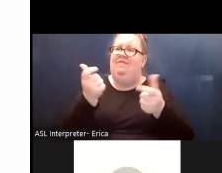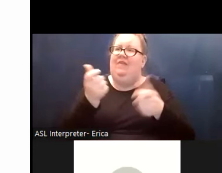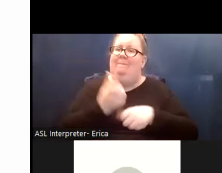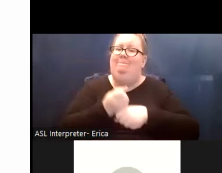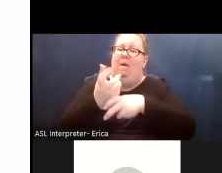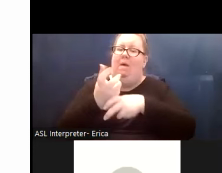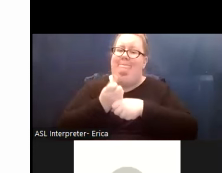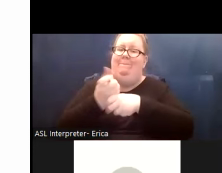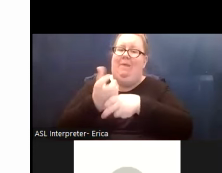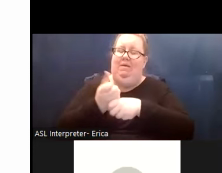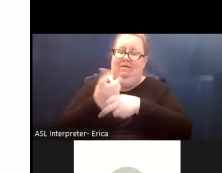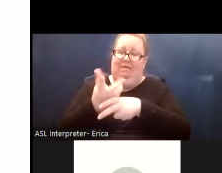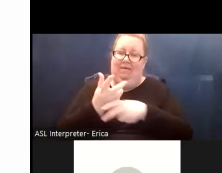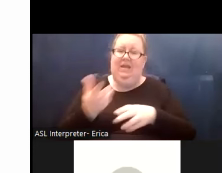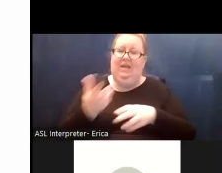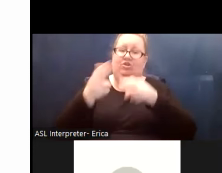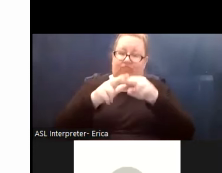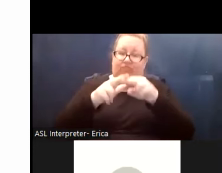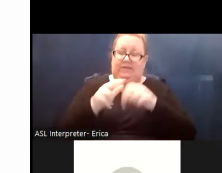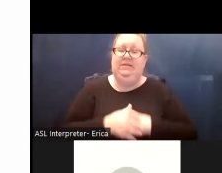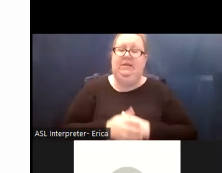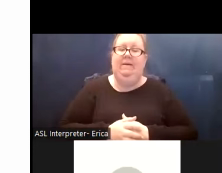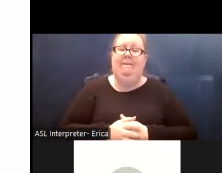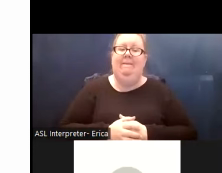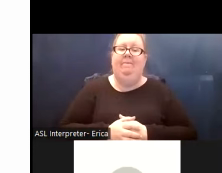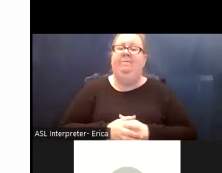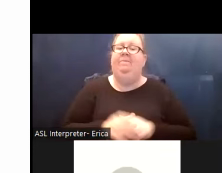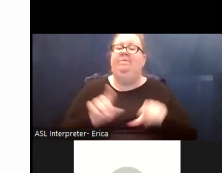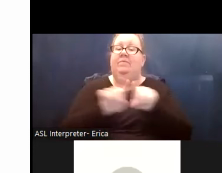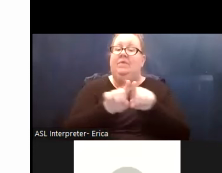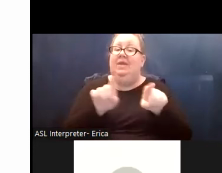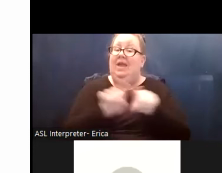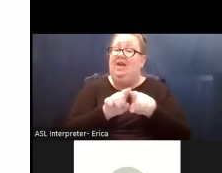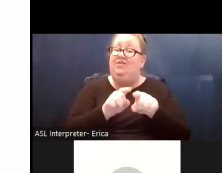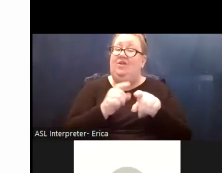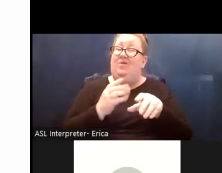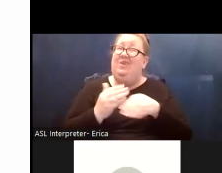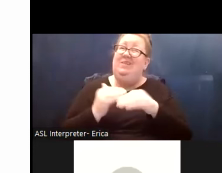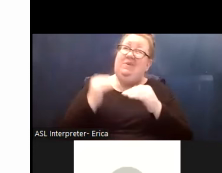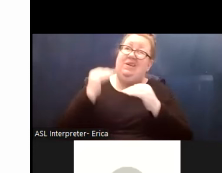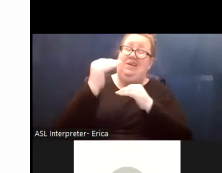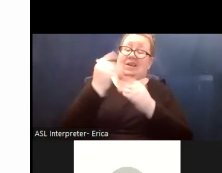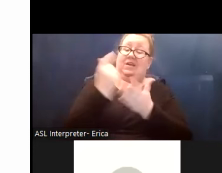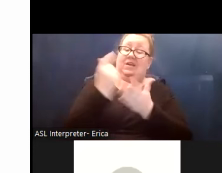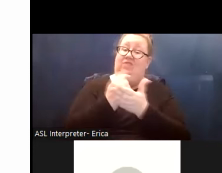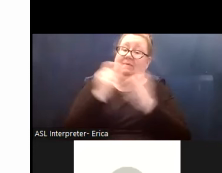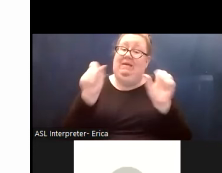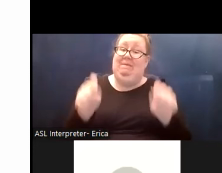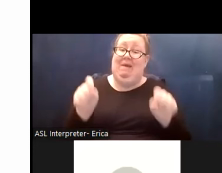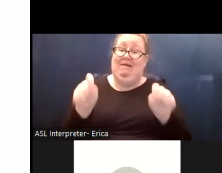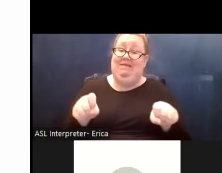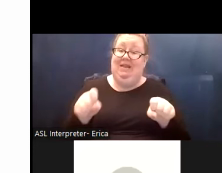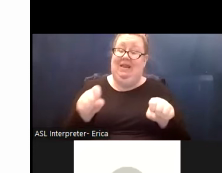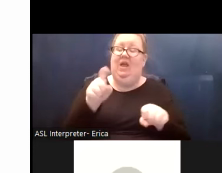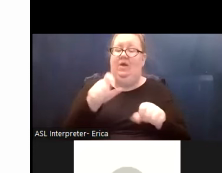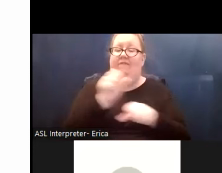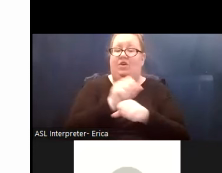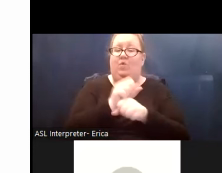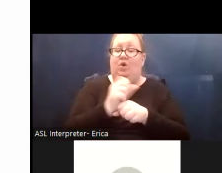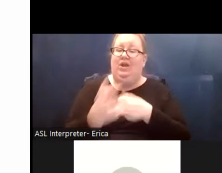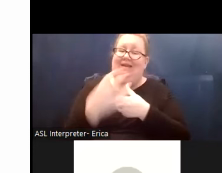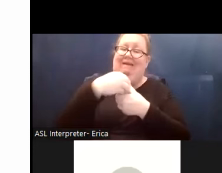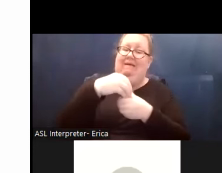increases. It would also exceed treatment plant capacity, and we would have to work in other infrastructure